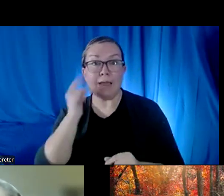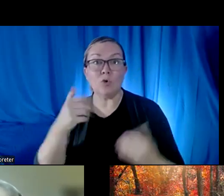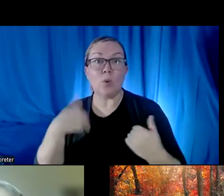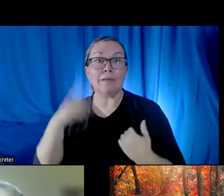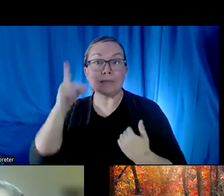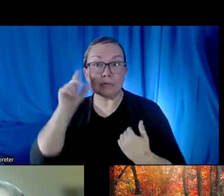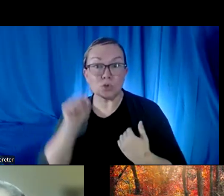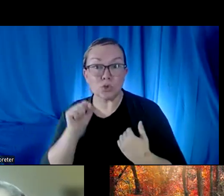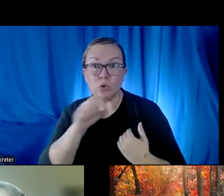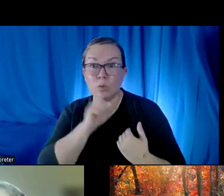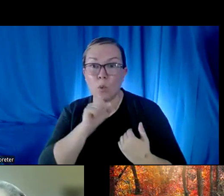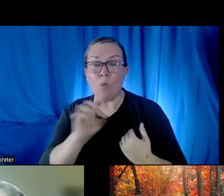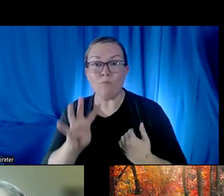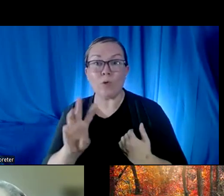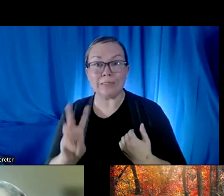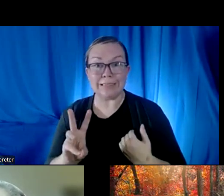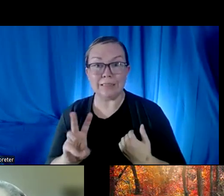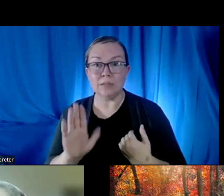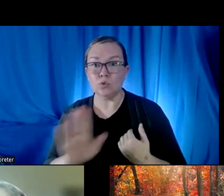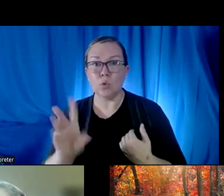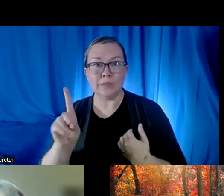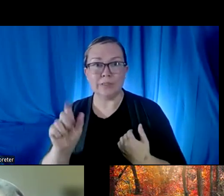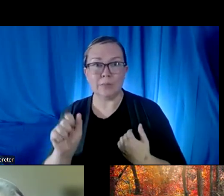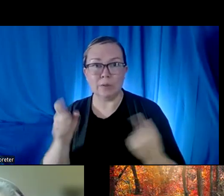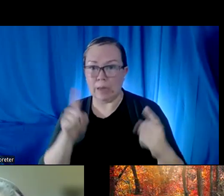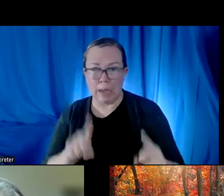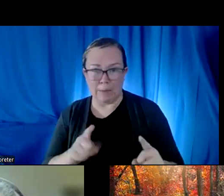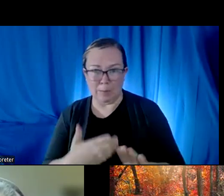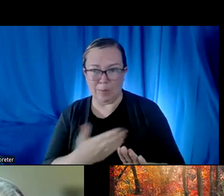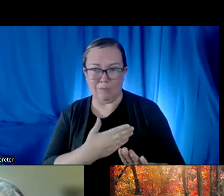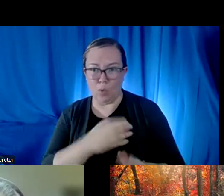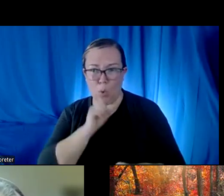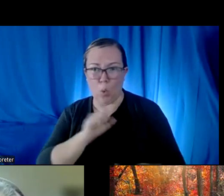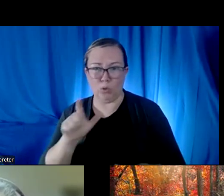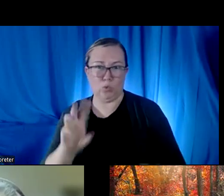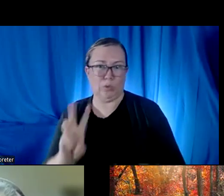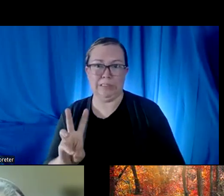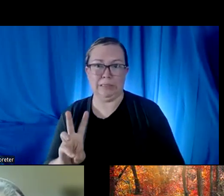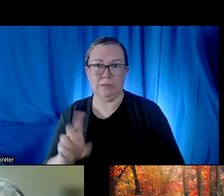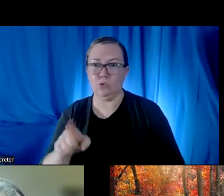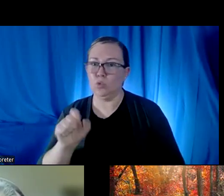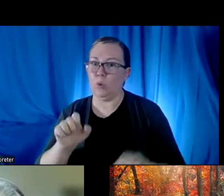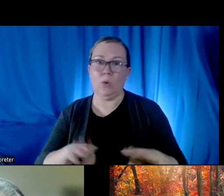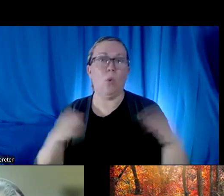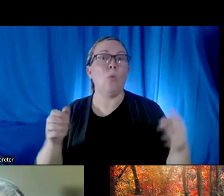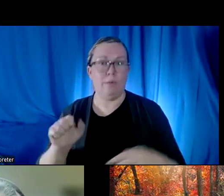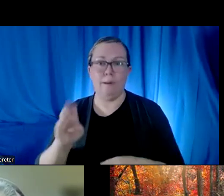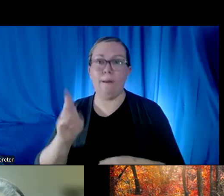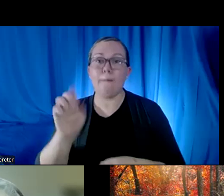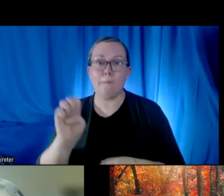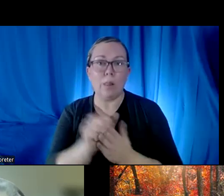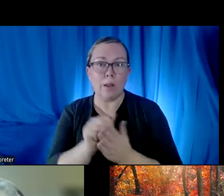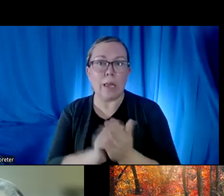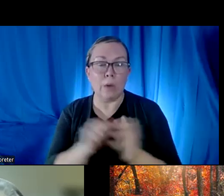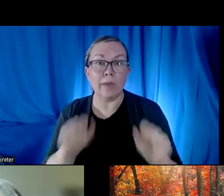syndrome and are 46 years old, your disability took place before you were 26. So you could open up an Able account. If